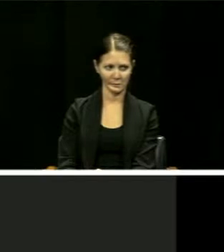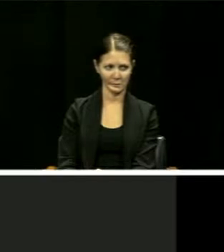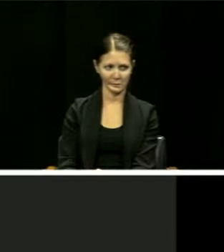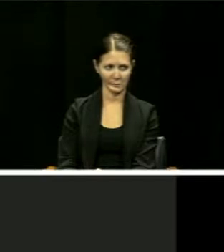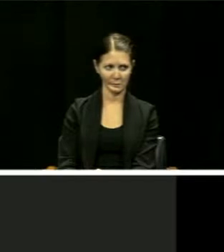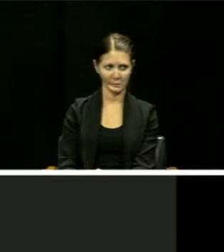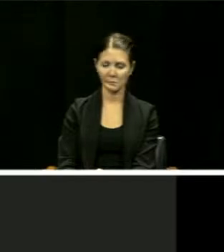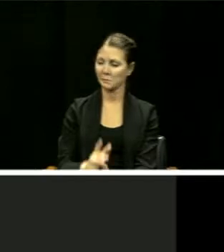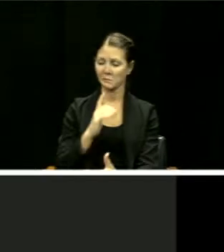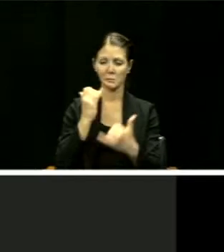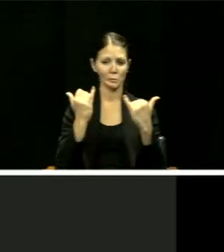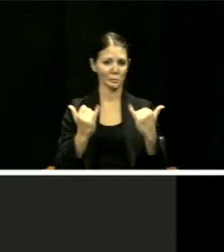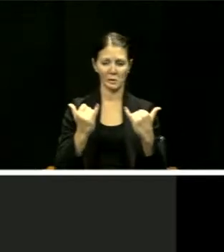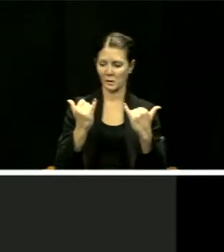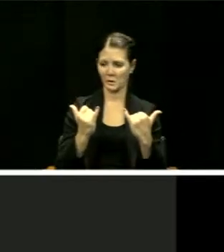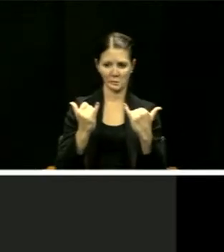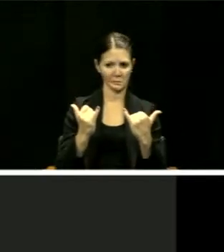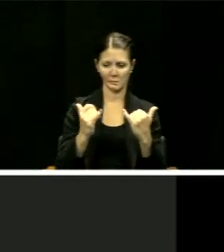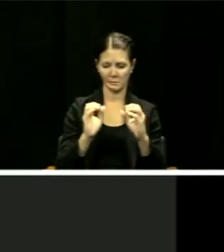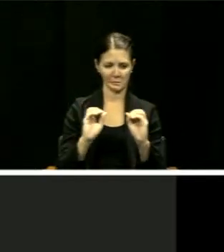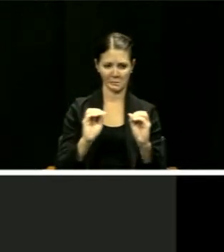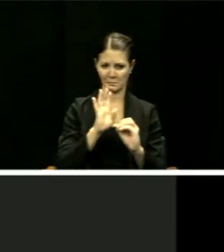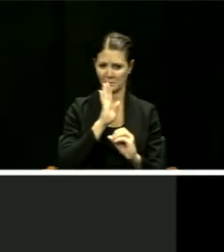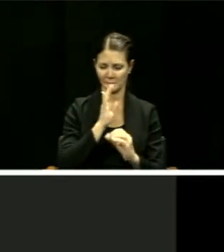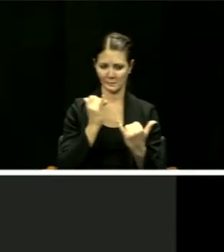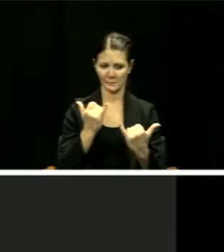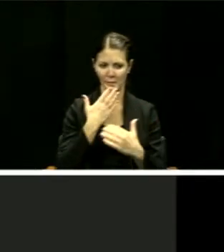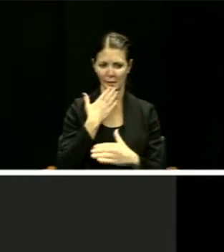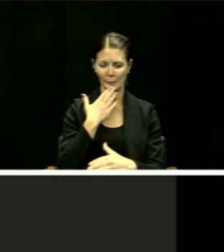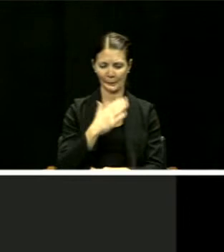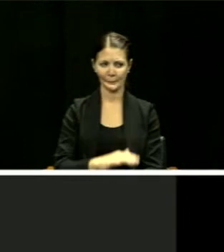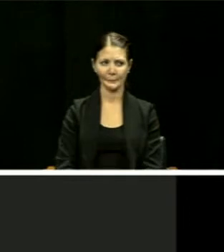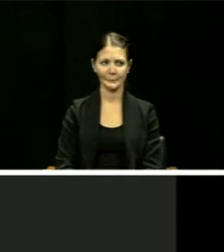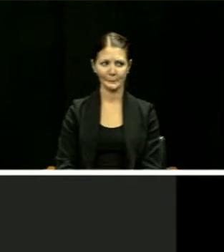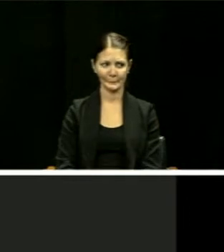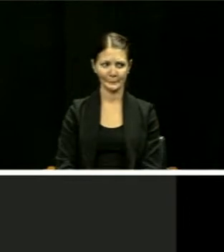Not at this point. Thank you.